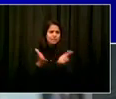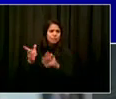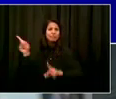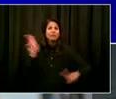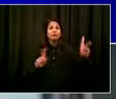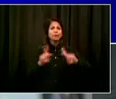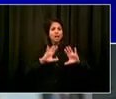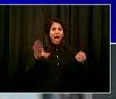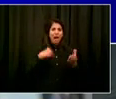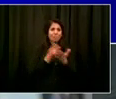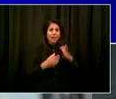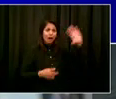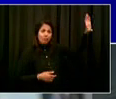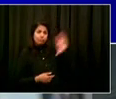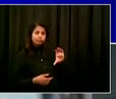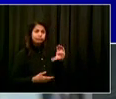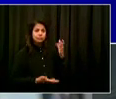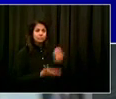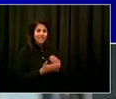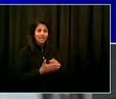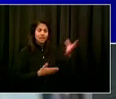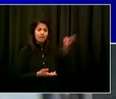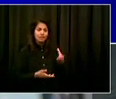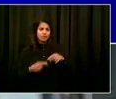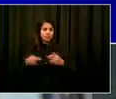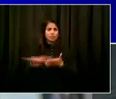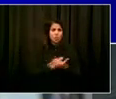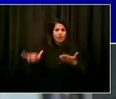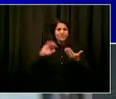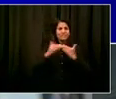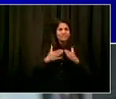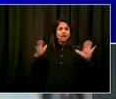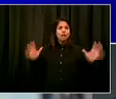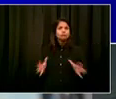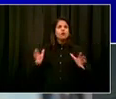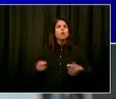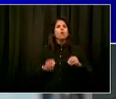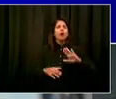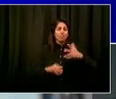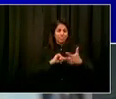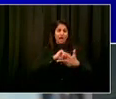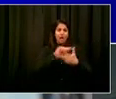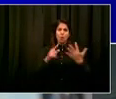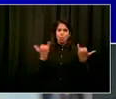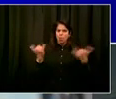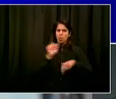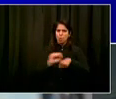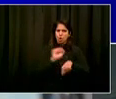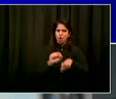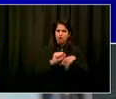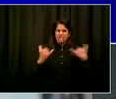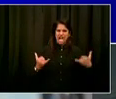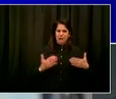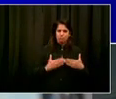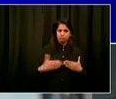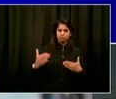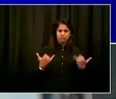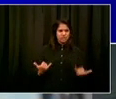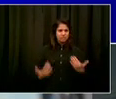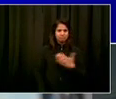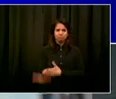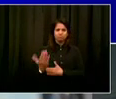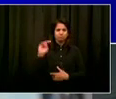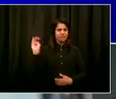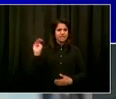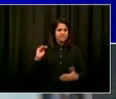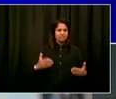our city. I don't know about you, but I feel a sense of calm, a sense of peace that I haven't felt in a long